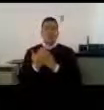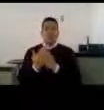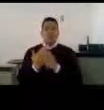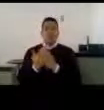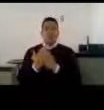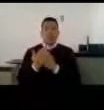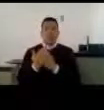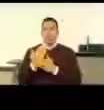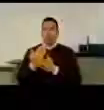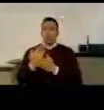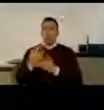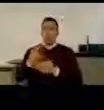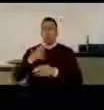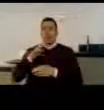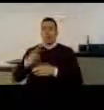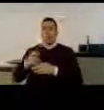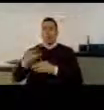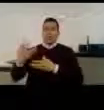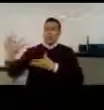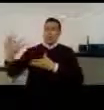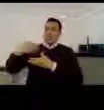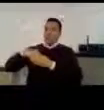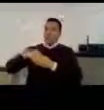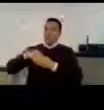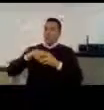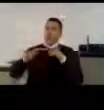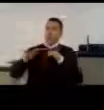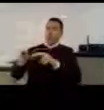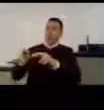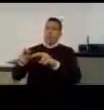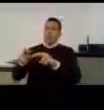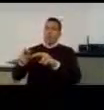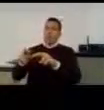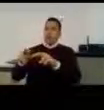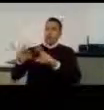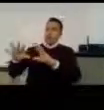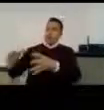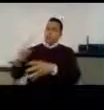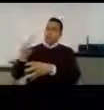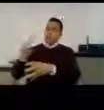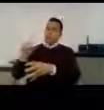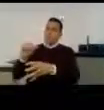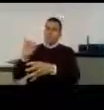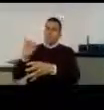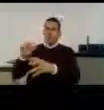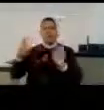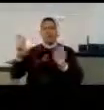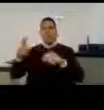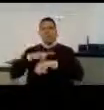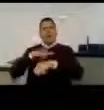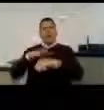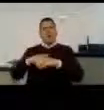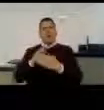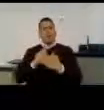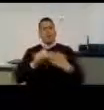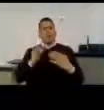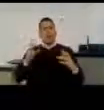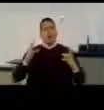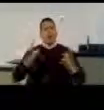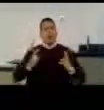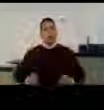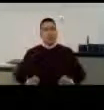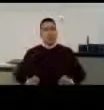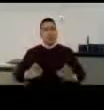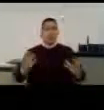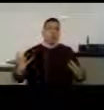possible, that really looks at disability as a natural part of the human existence. And so what